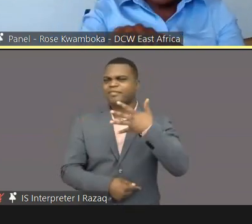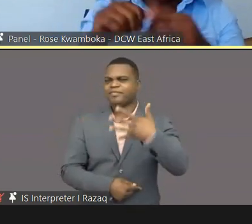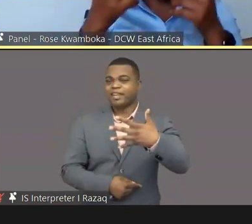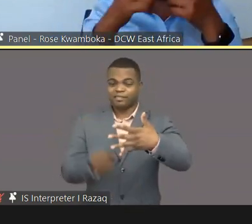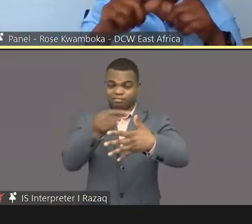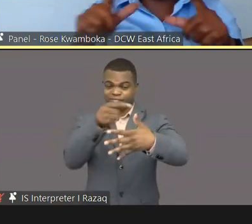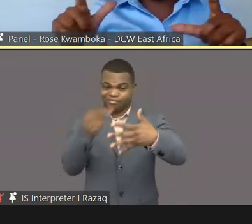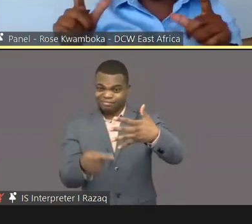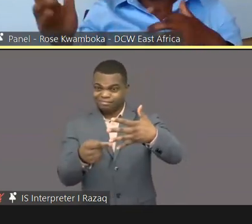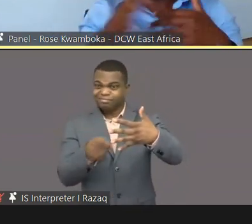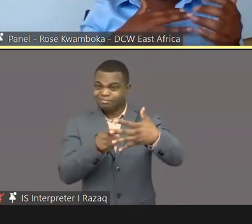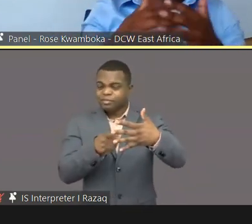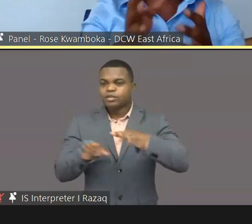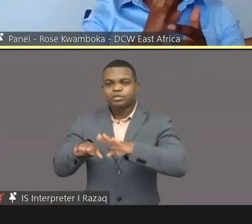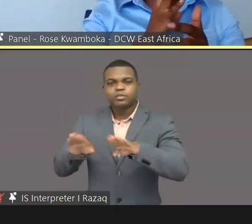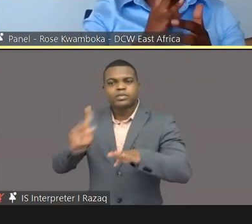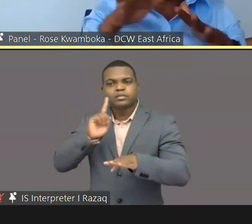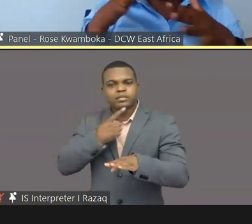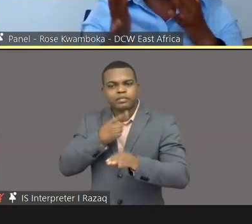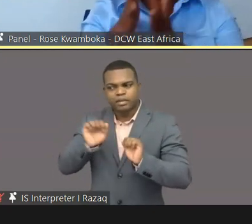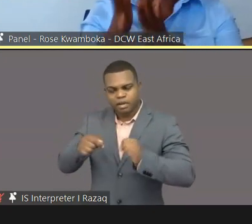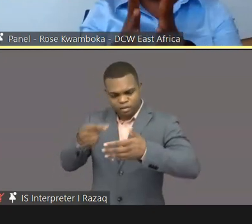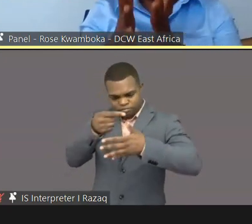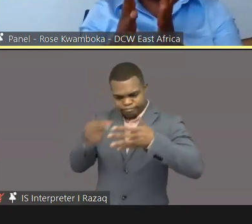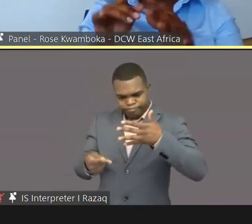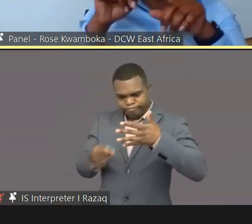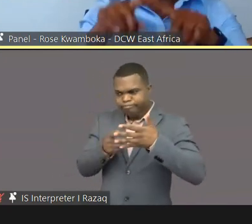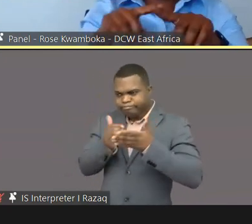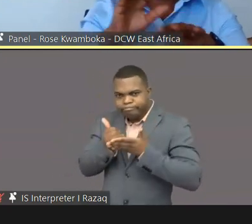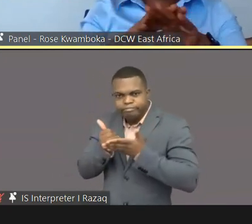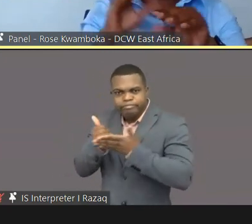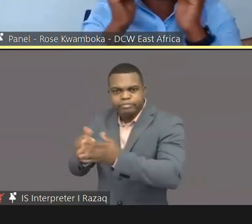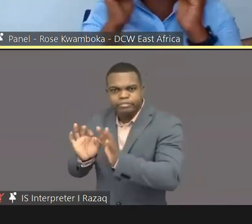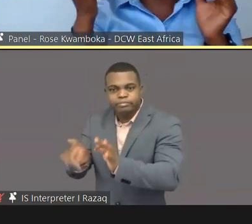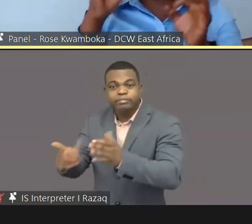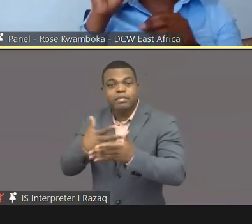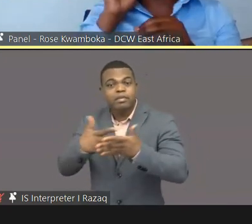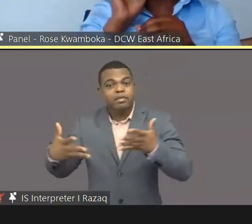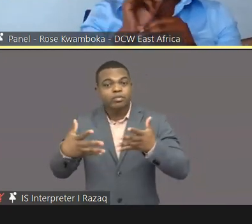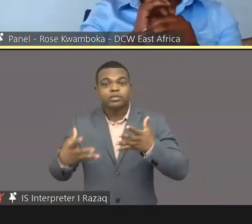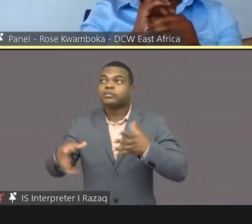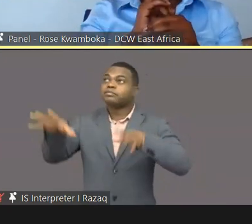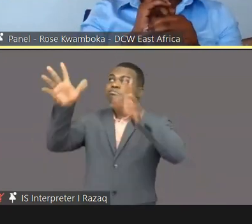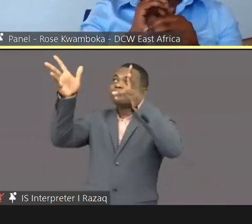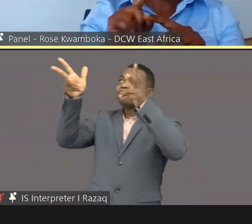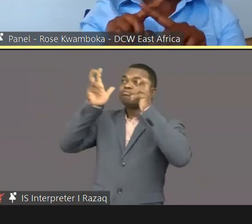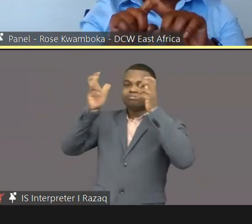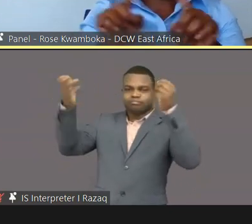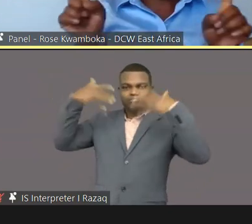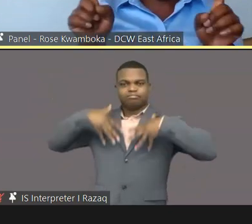that it can be any language, whether spoken or signed, depending on the level of